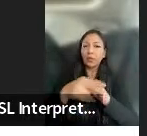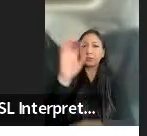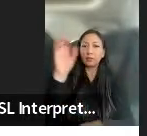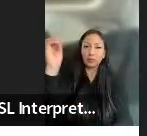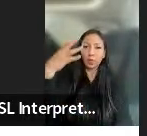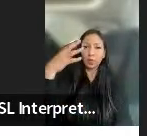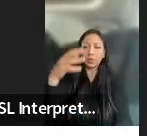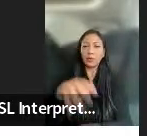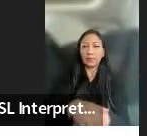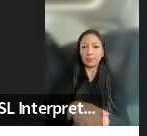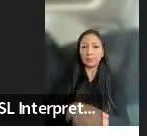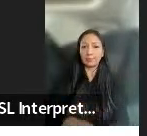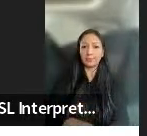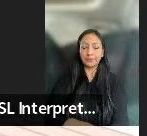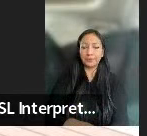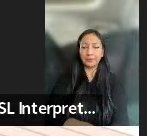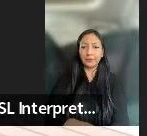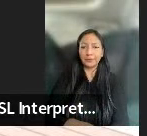slide.